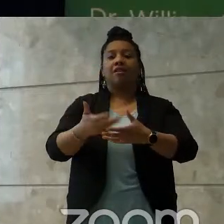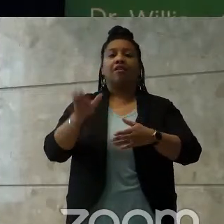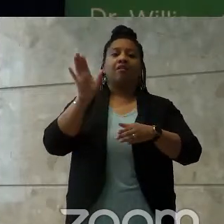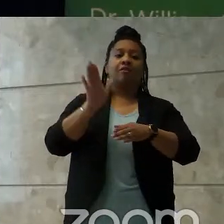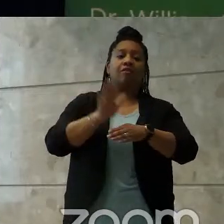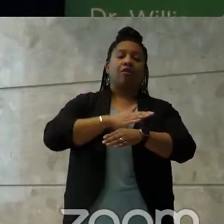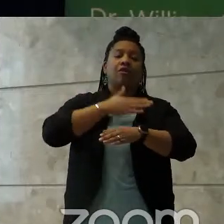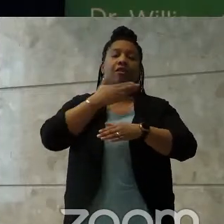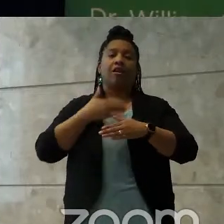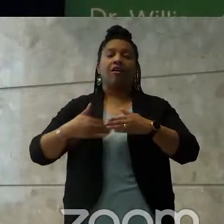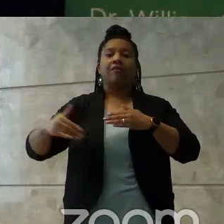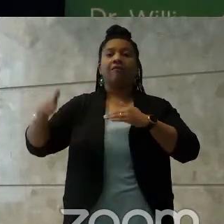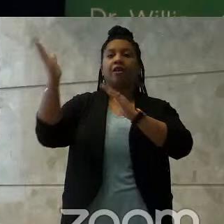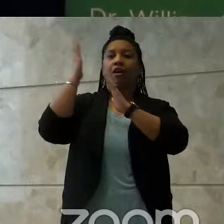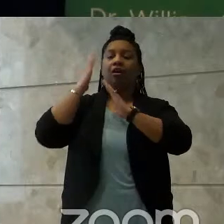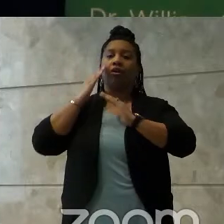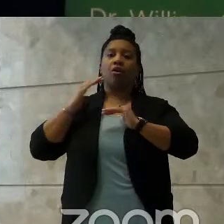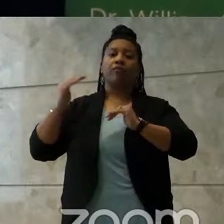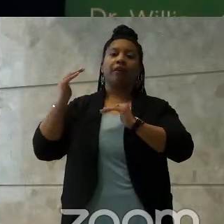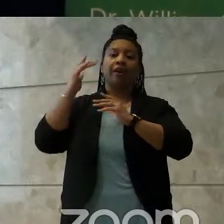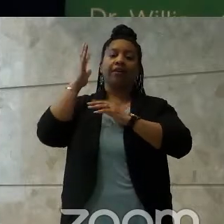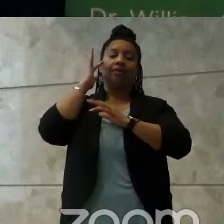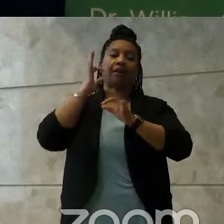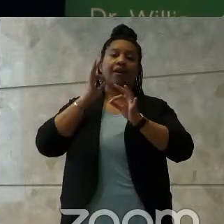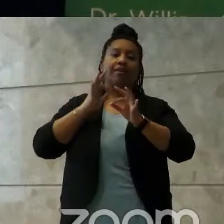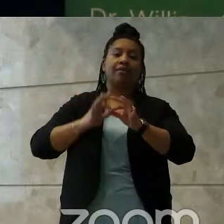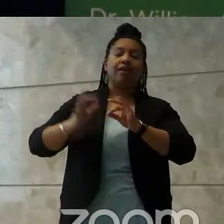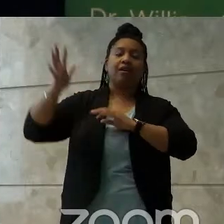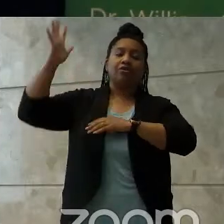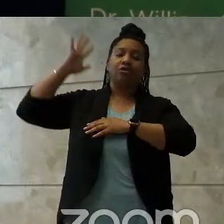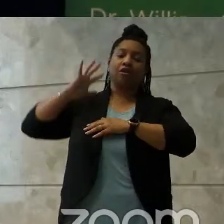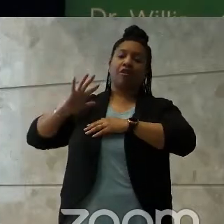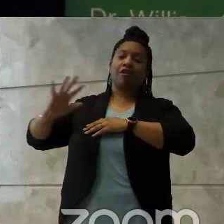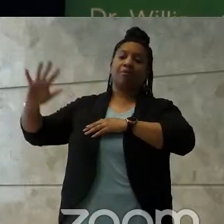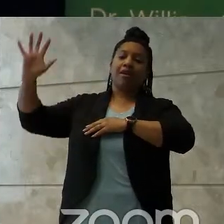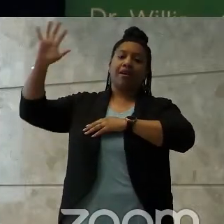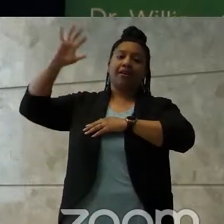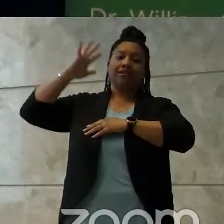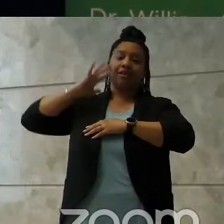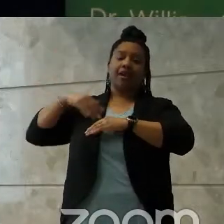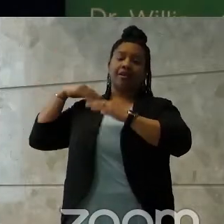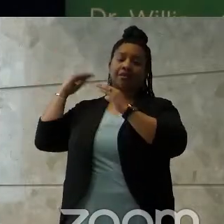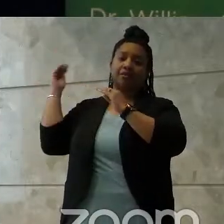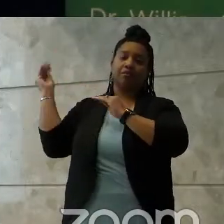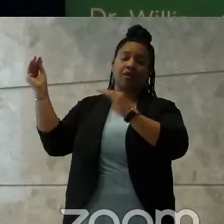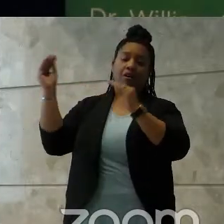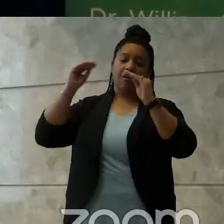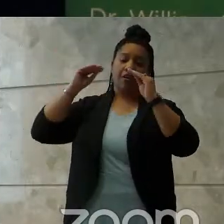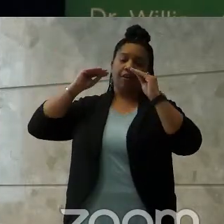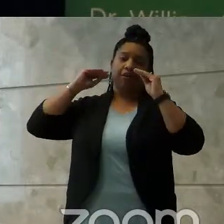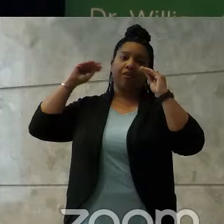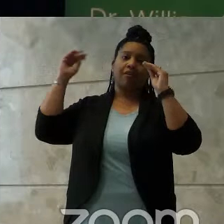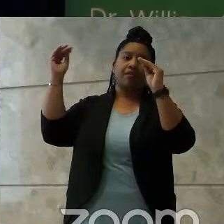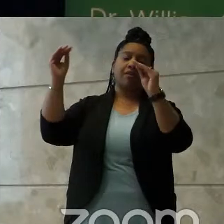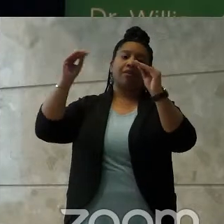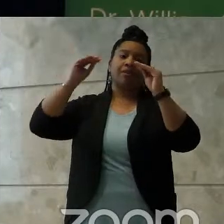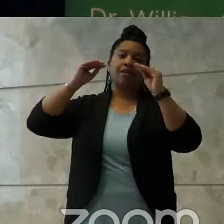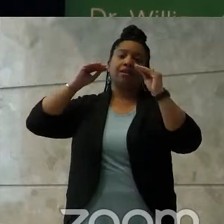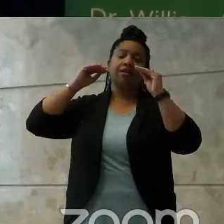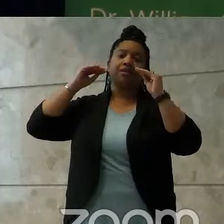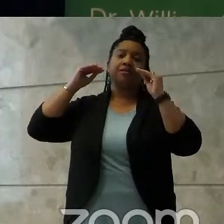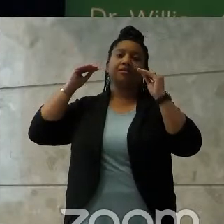song full of the faith that the dark past has